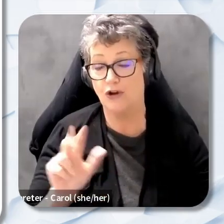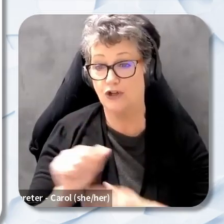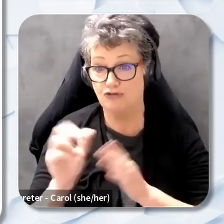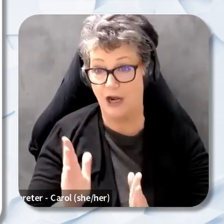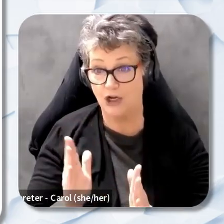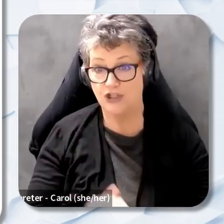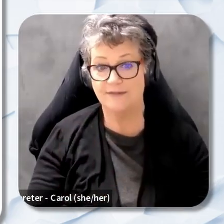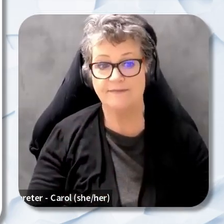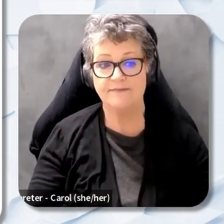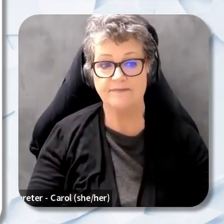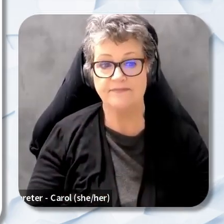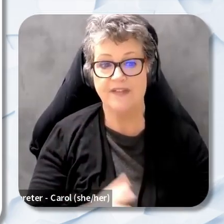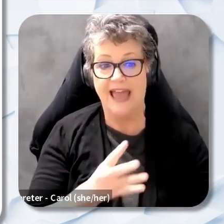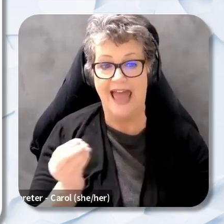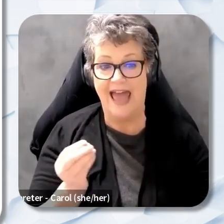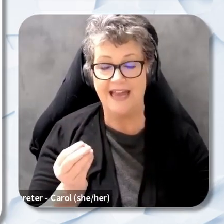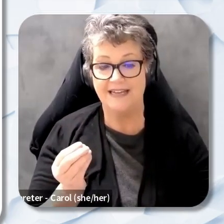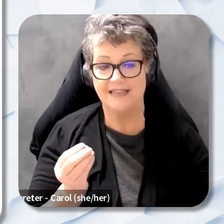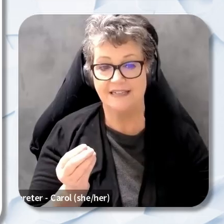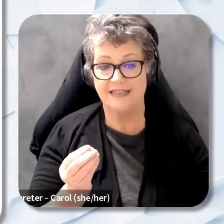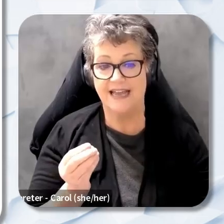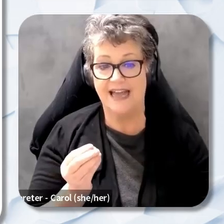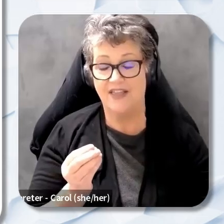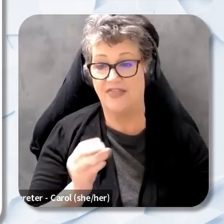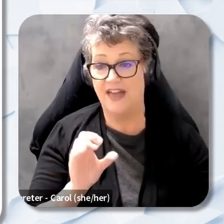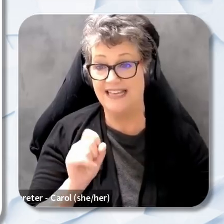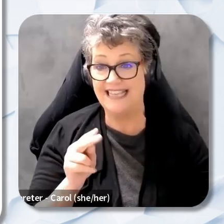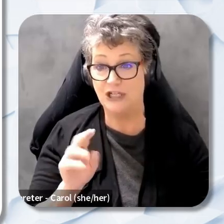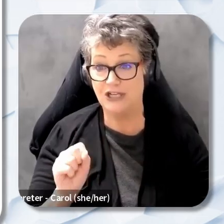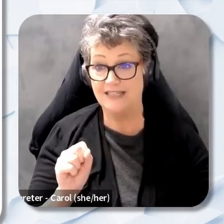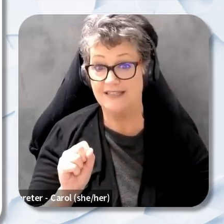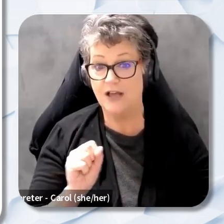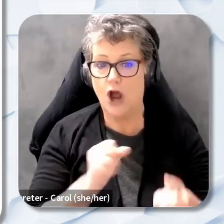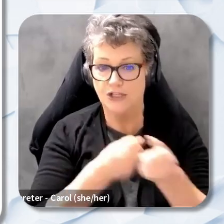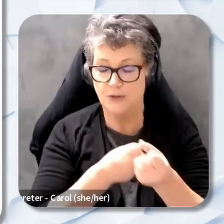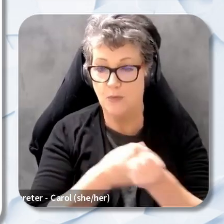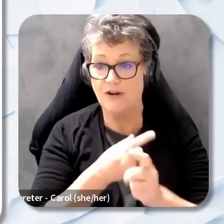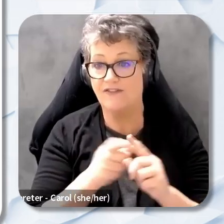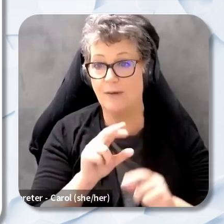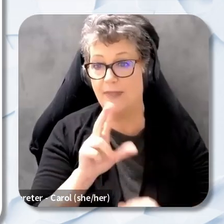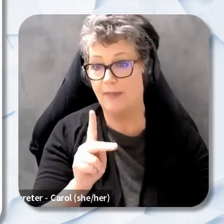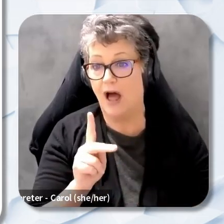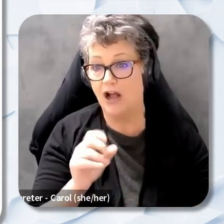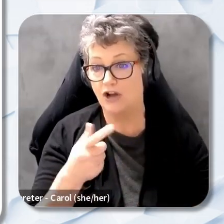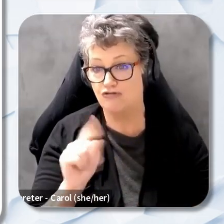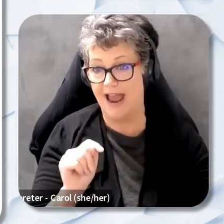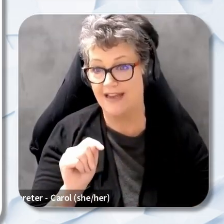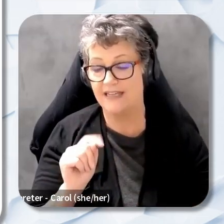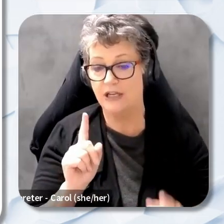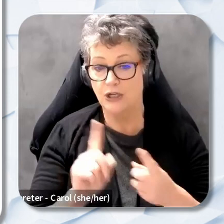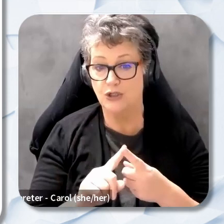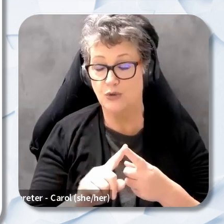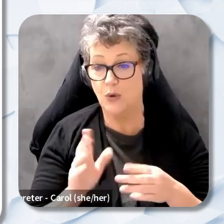trainers, and the sessions will be supported by the block grant to